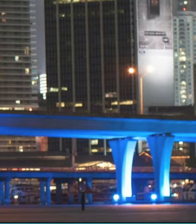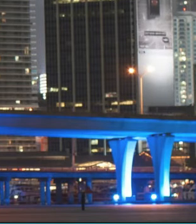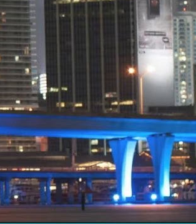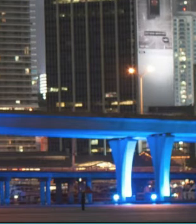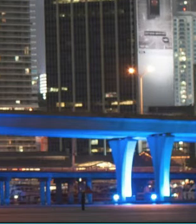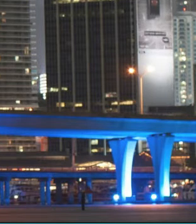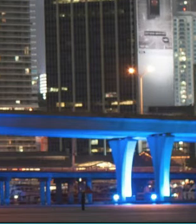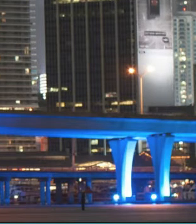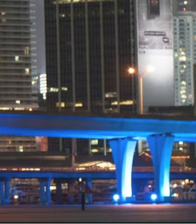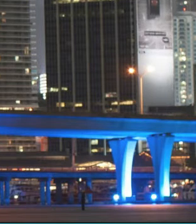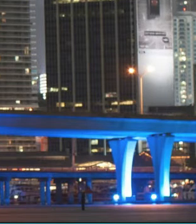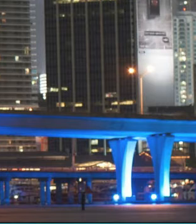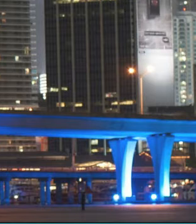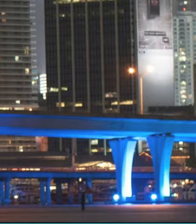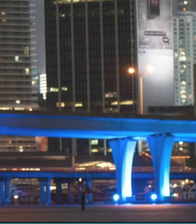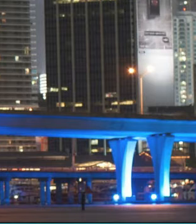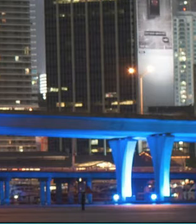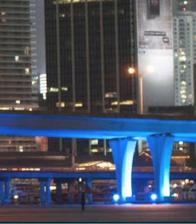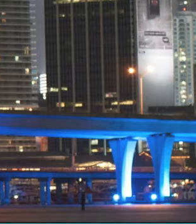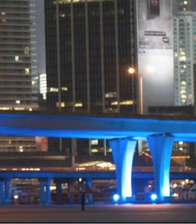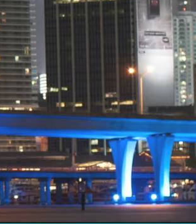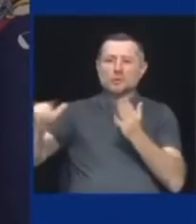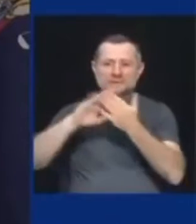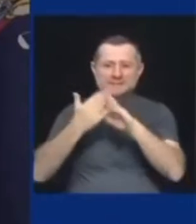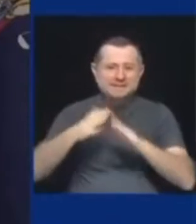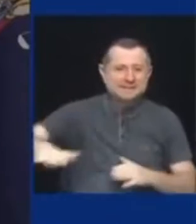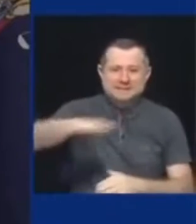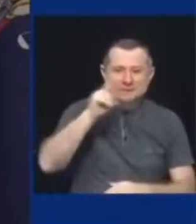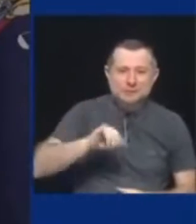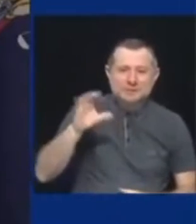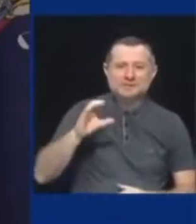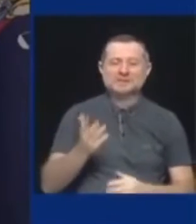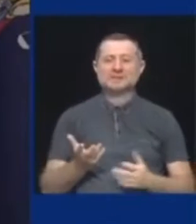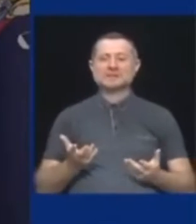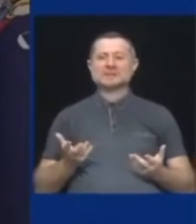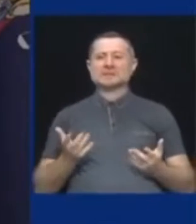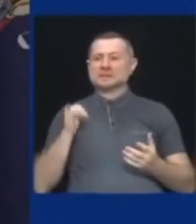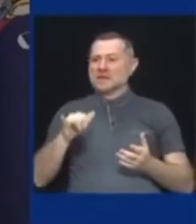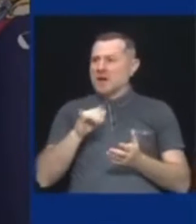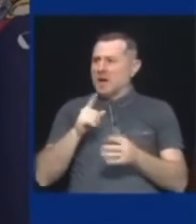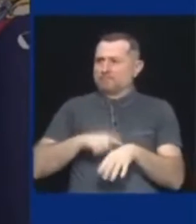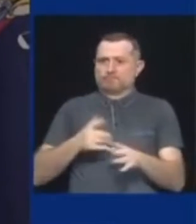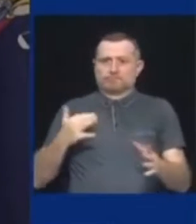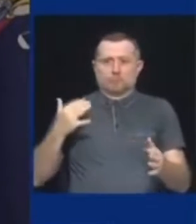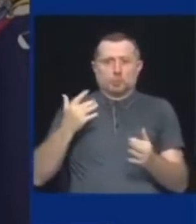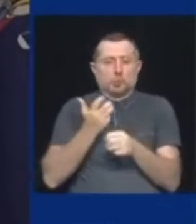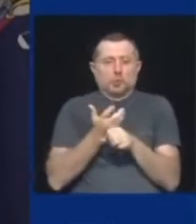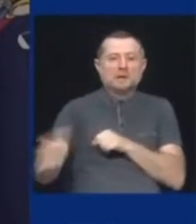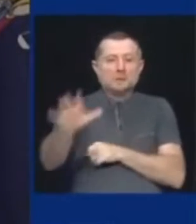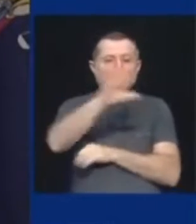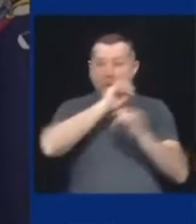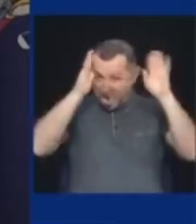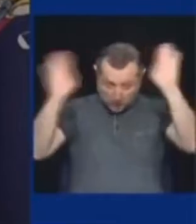Andrew Cuomo spoke out about his resignation via social media. This is one of the most challenging times for government